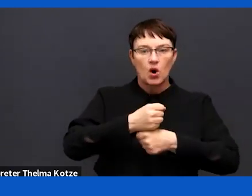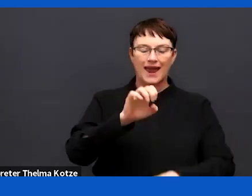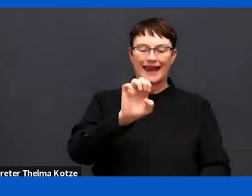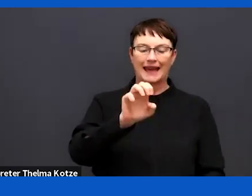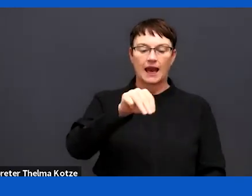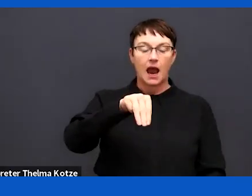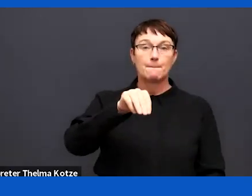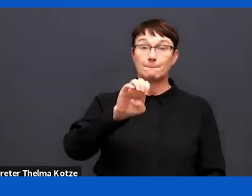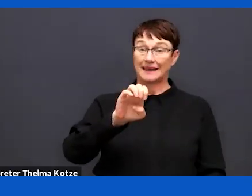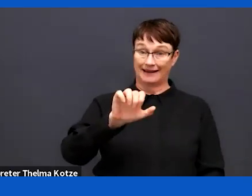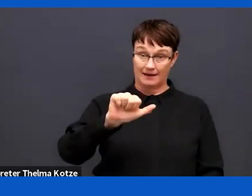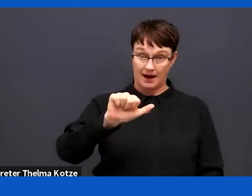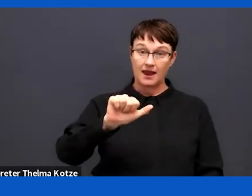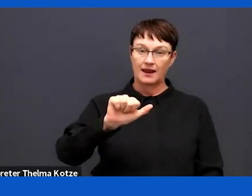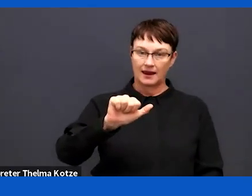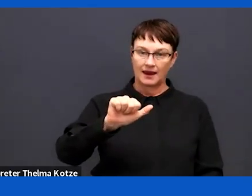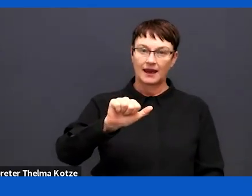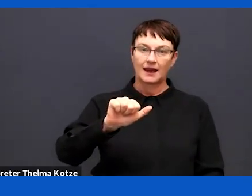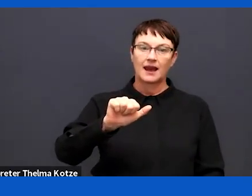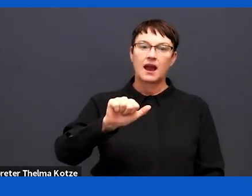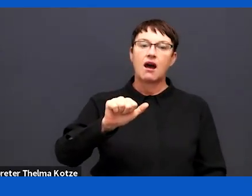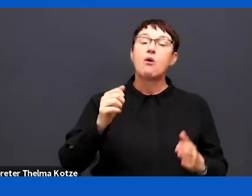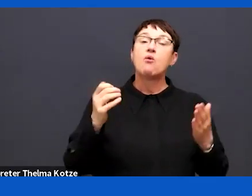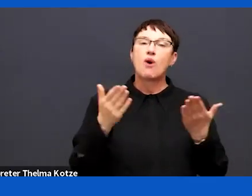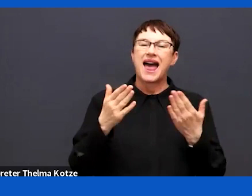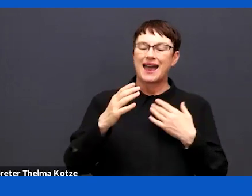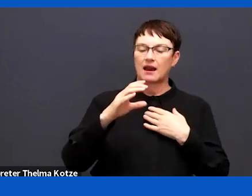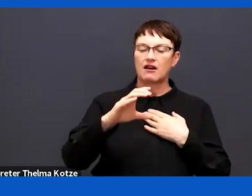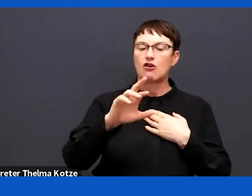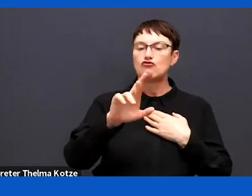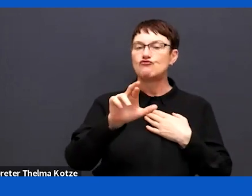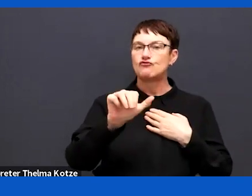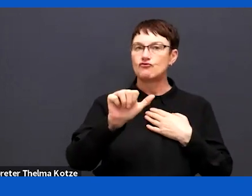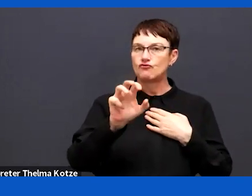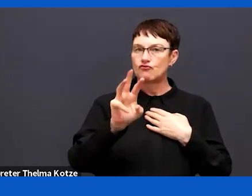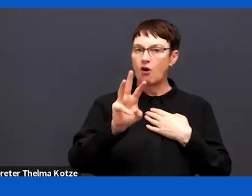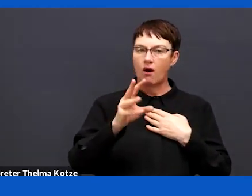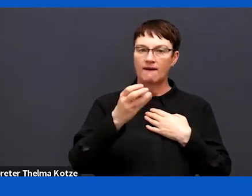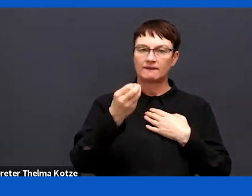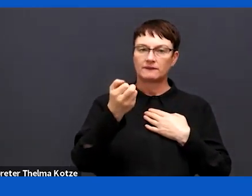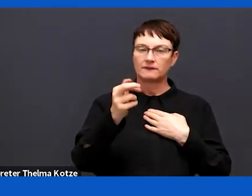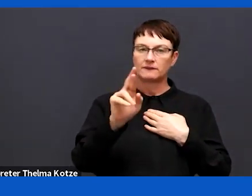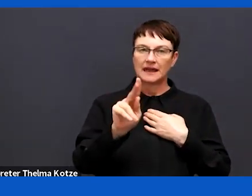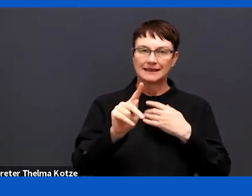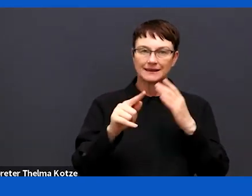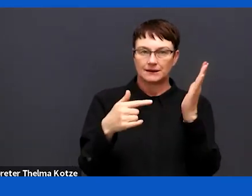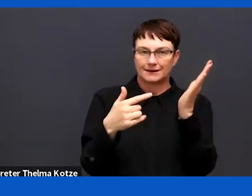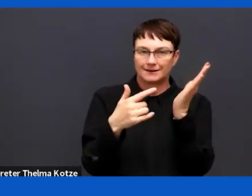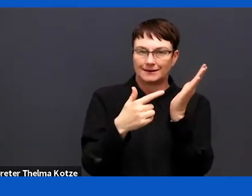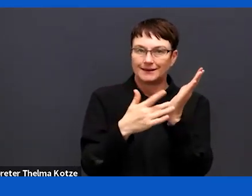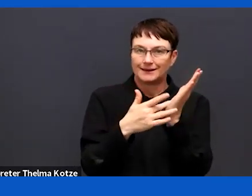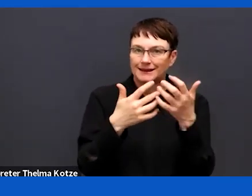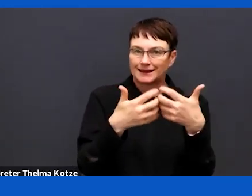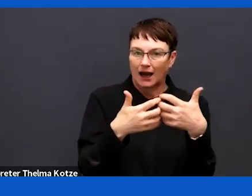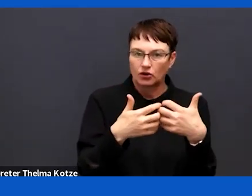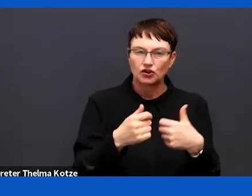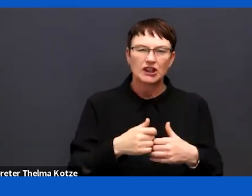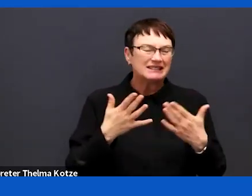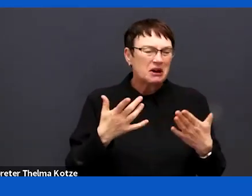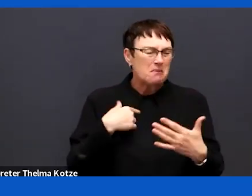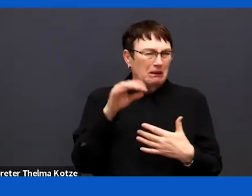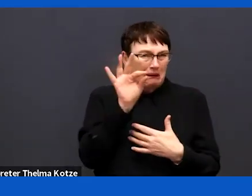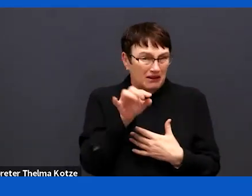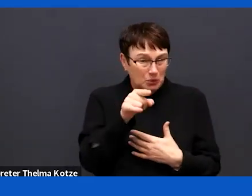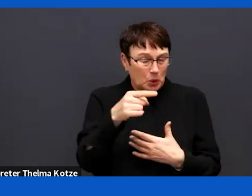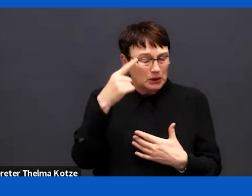many other things in your company, but what about the recurring discussion here about AI and the risks and benefits and so on? What's your